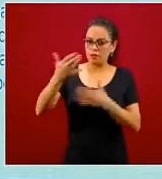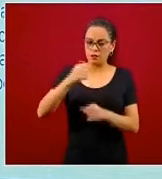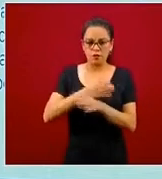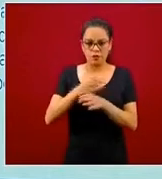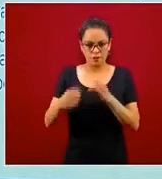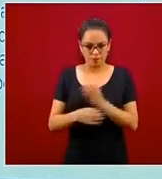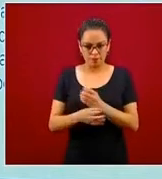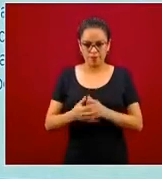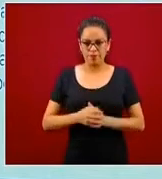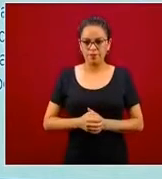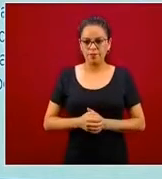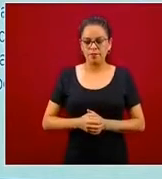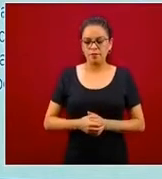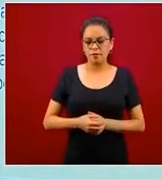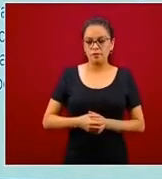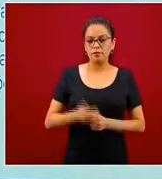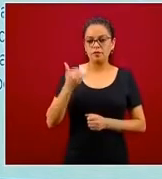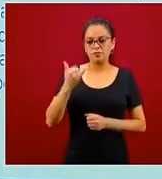with this